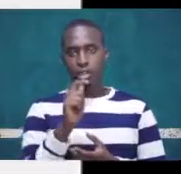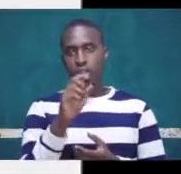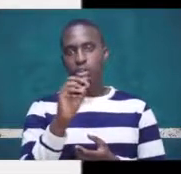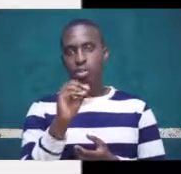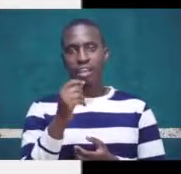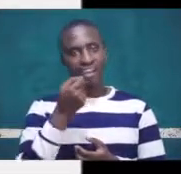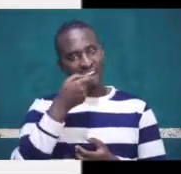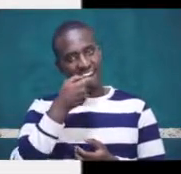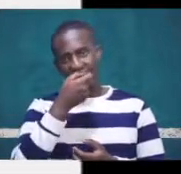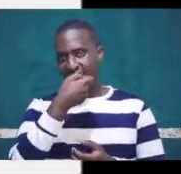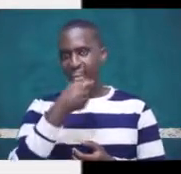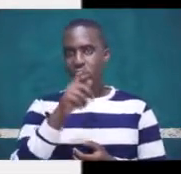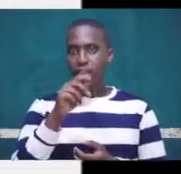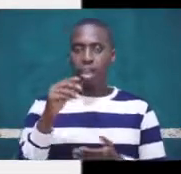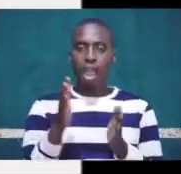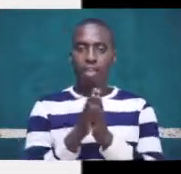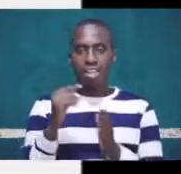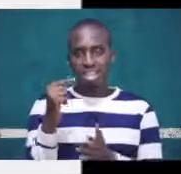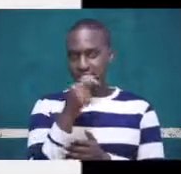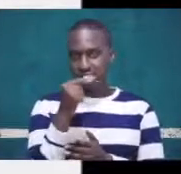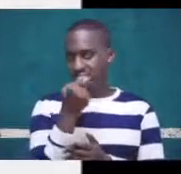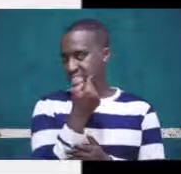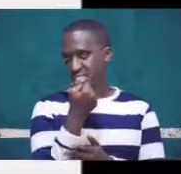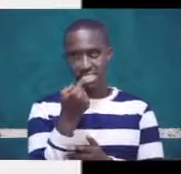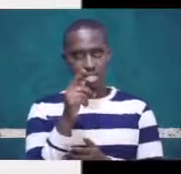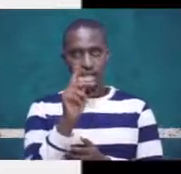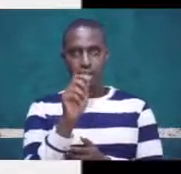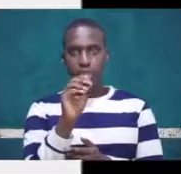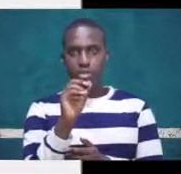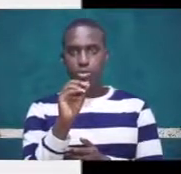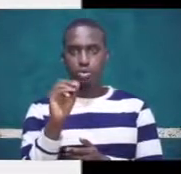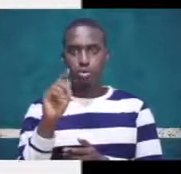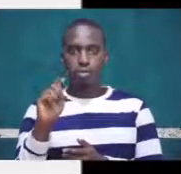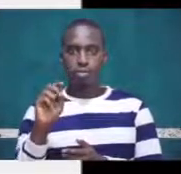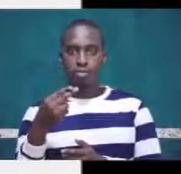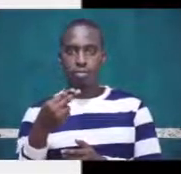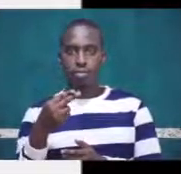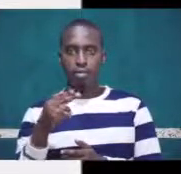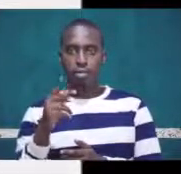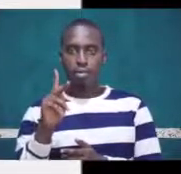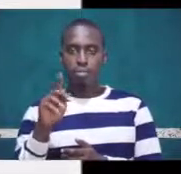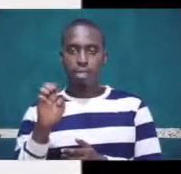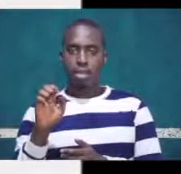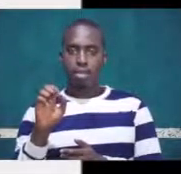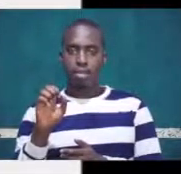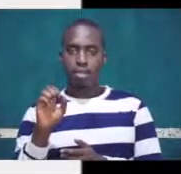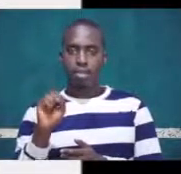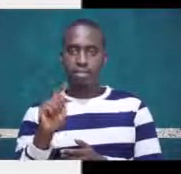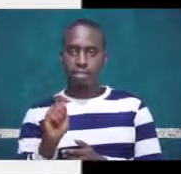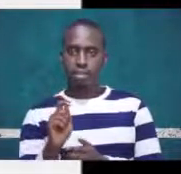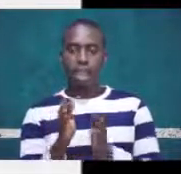and the toothbrush, the toothpaste and the toothbrush.